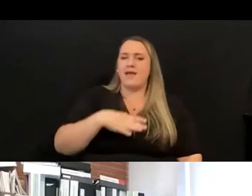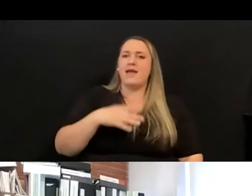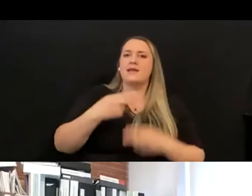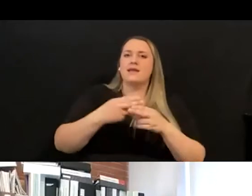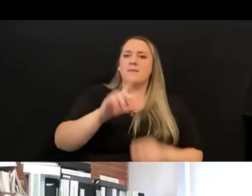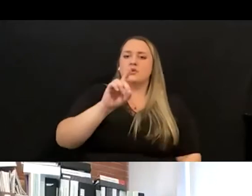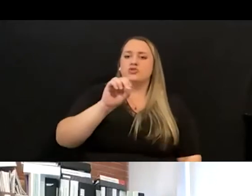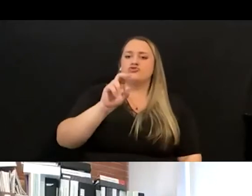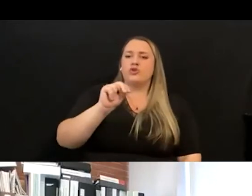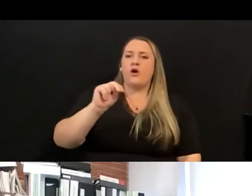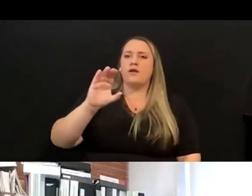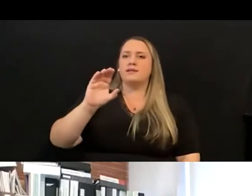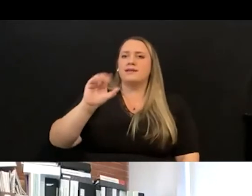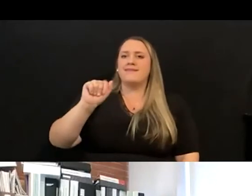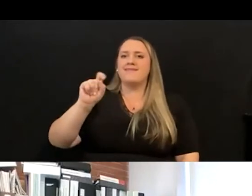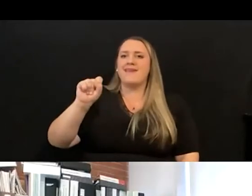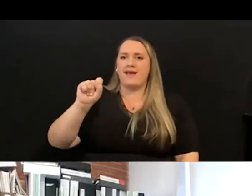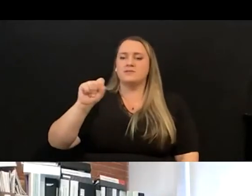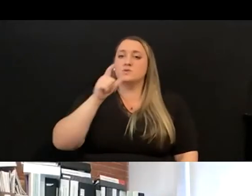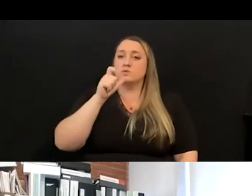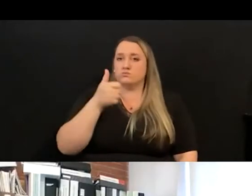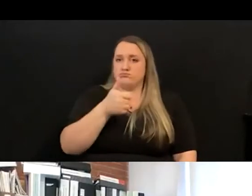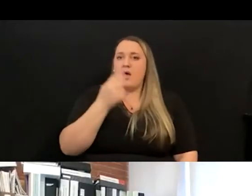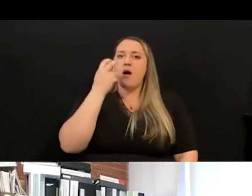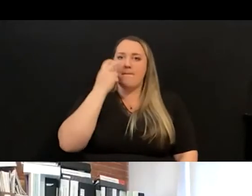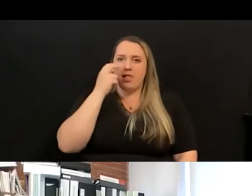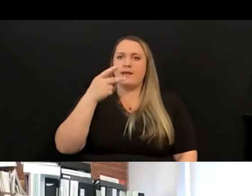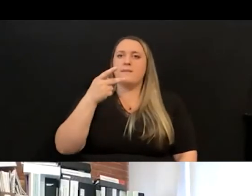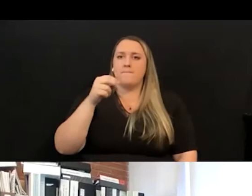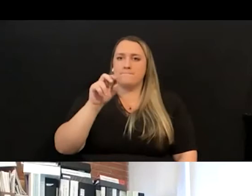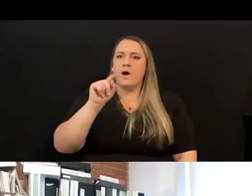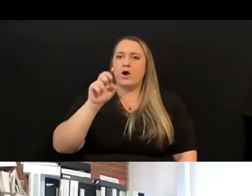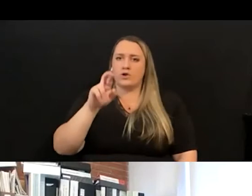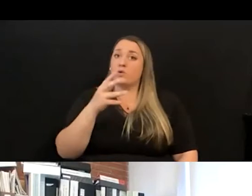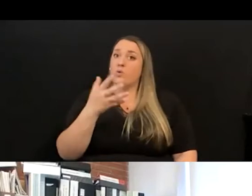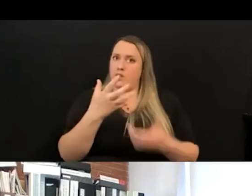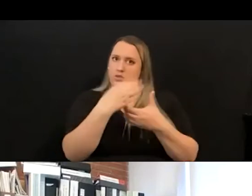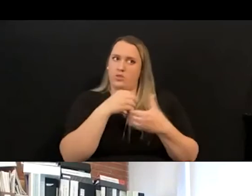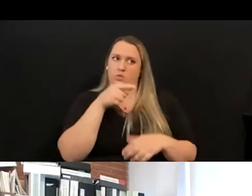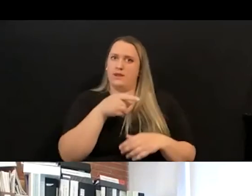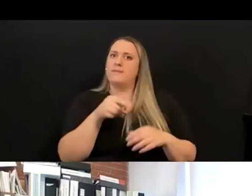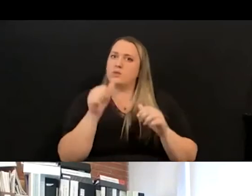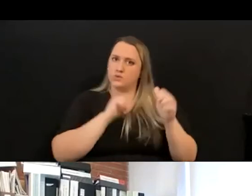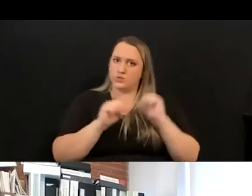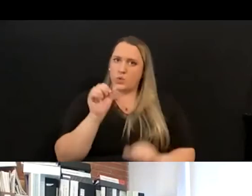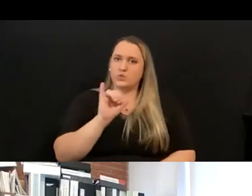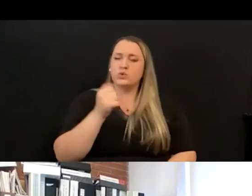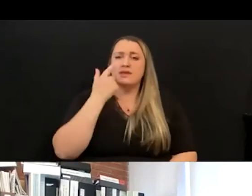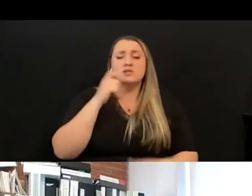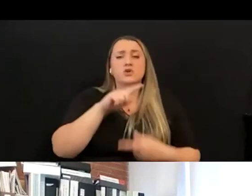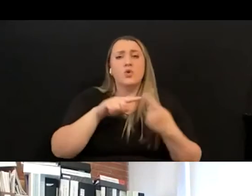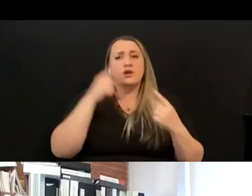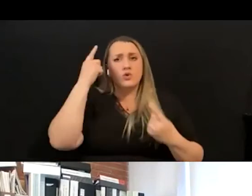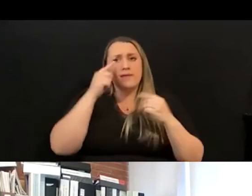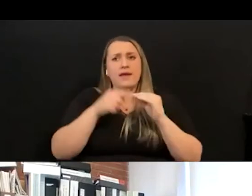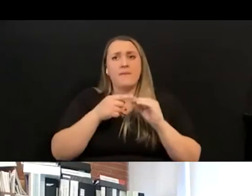blind potter. So, we definitely wanted to include him in the show too. Because when you think about a blind